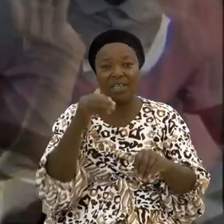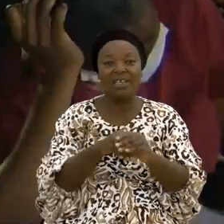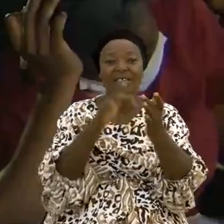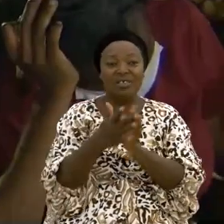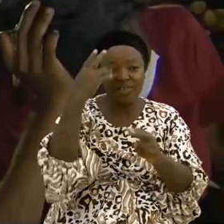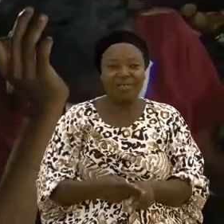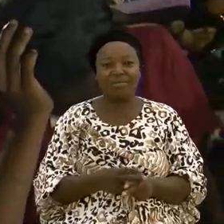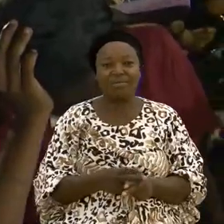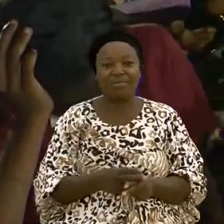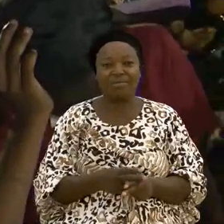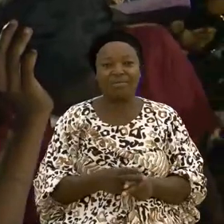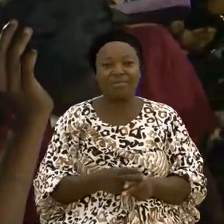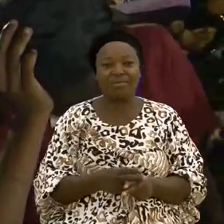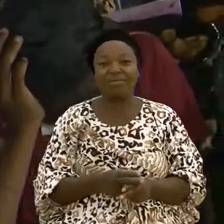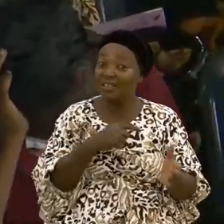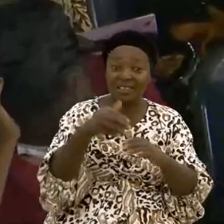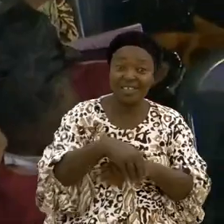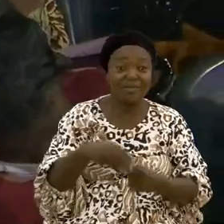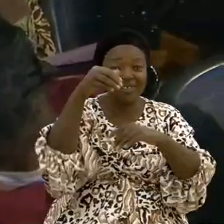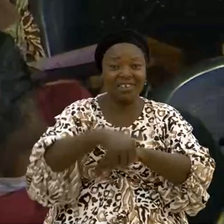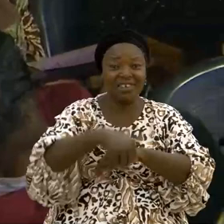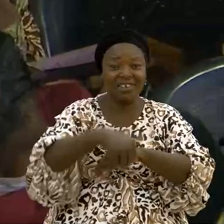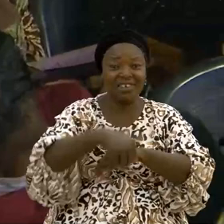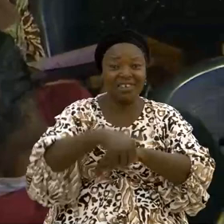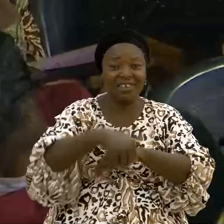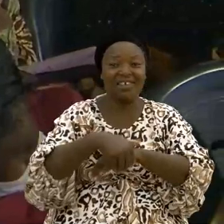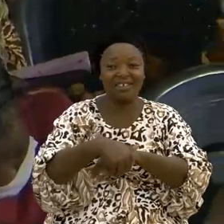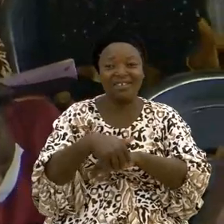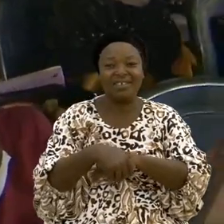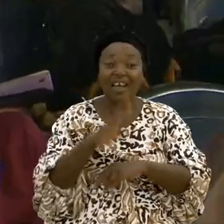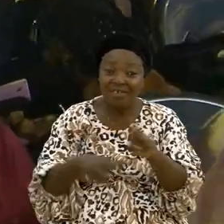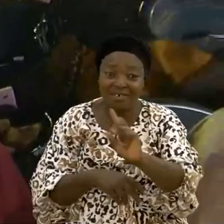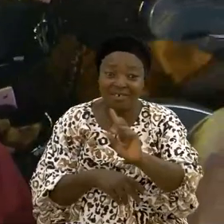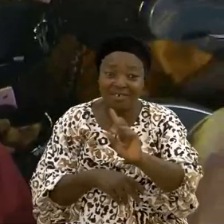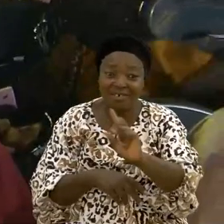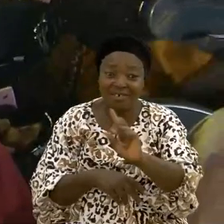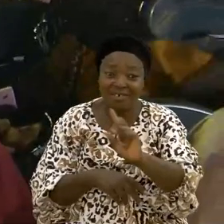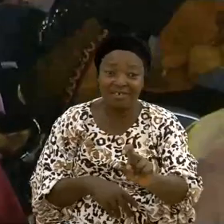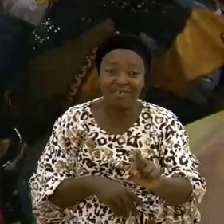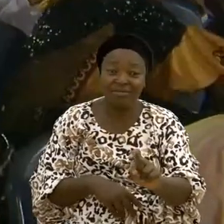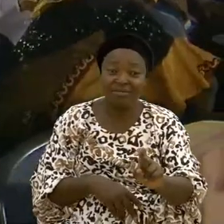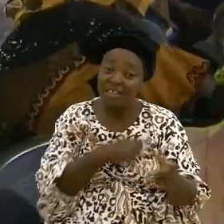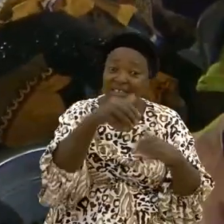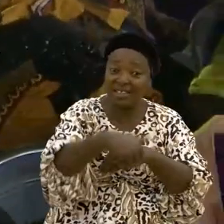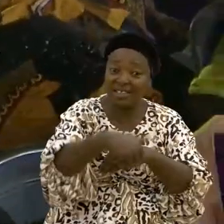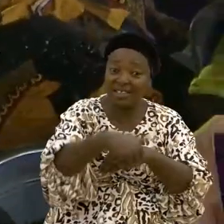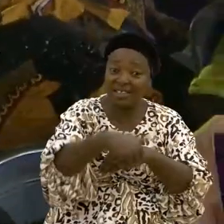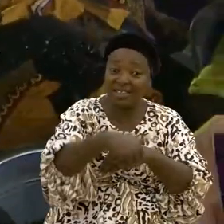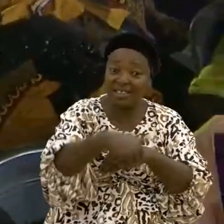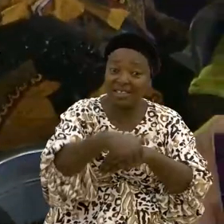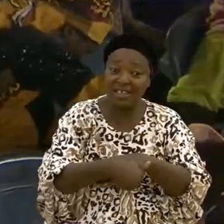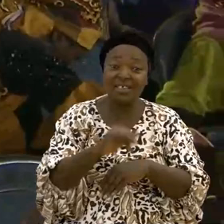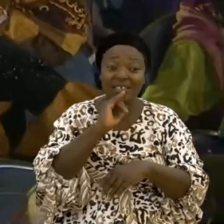name. Tonight, special night. Are you ready? Tonight is going to